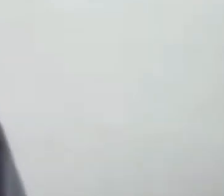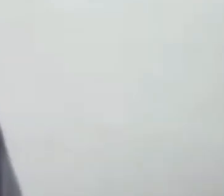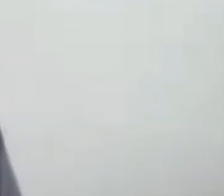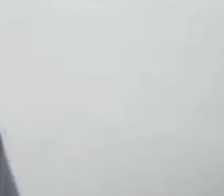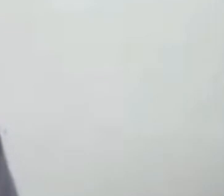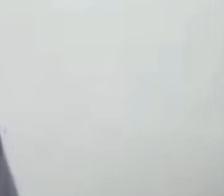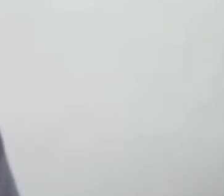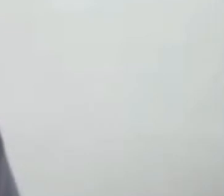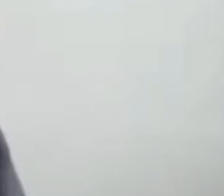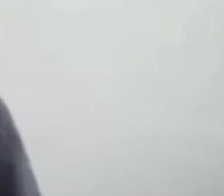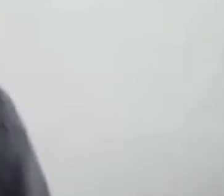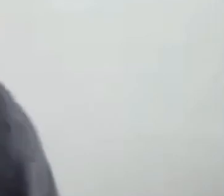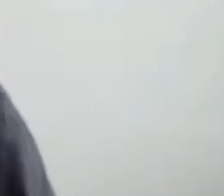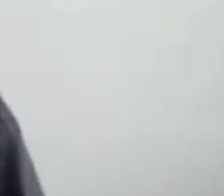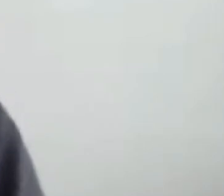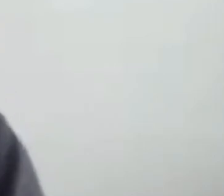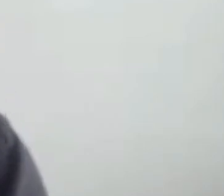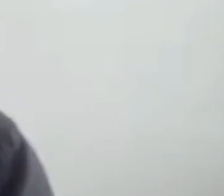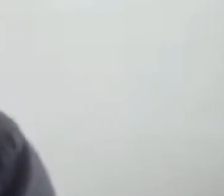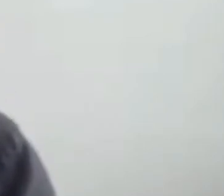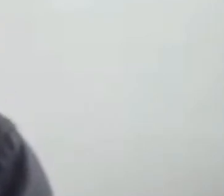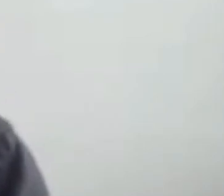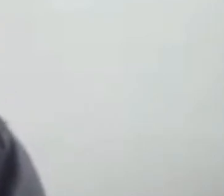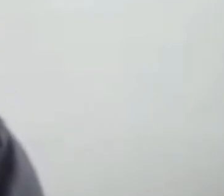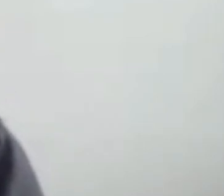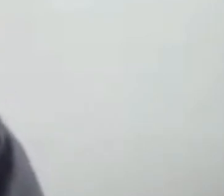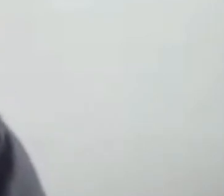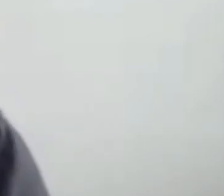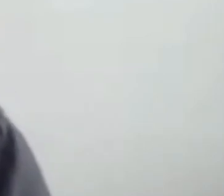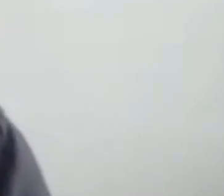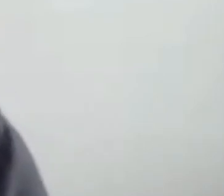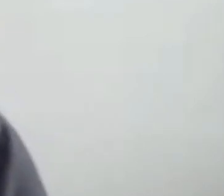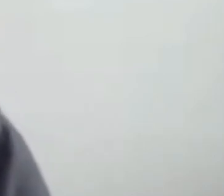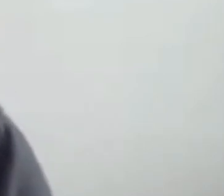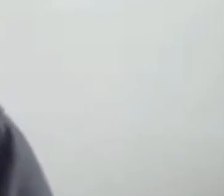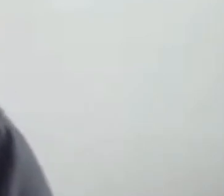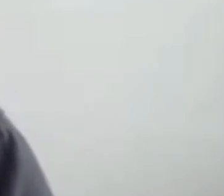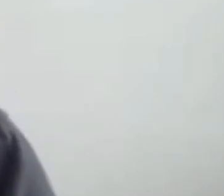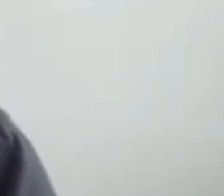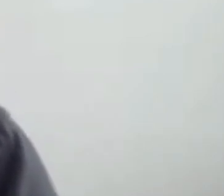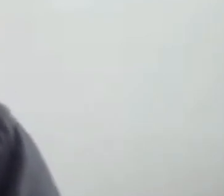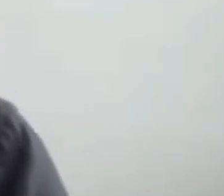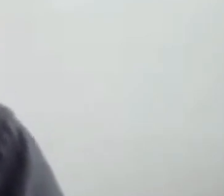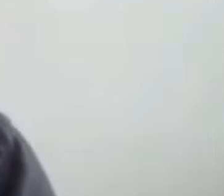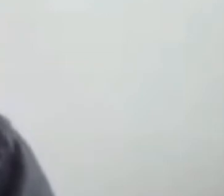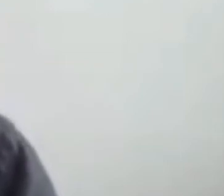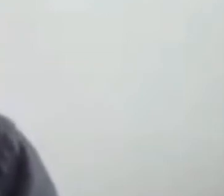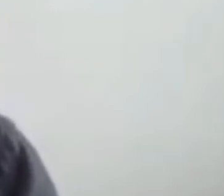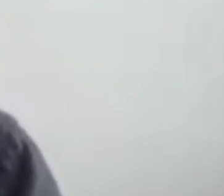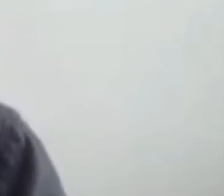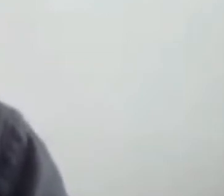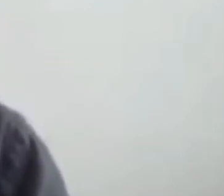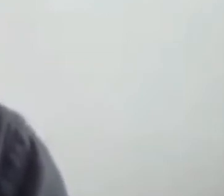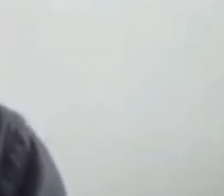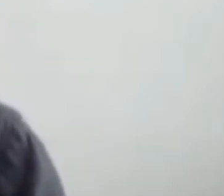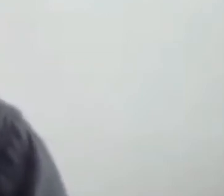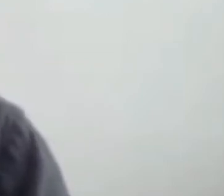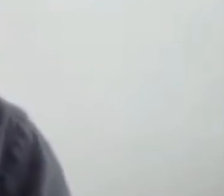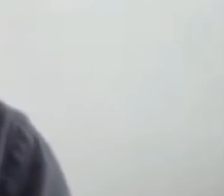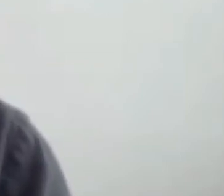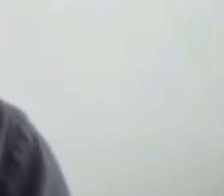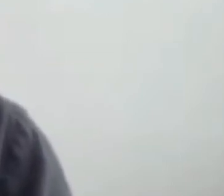attempt to replace politics with activities that resemble it, administration,